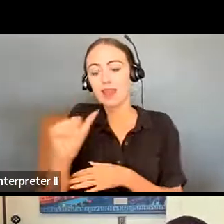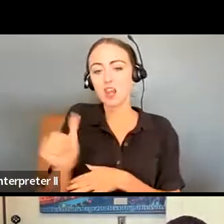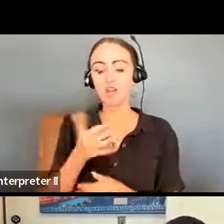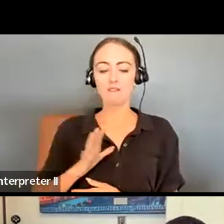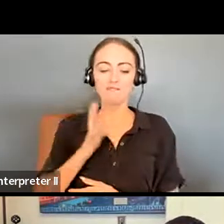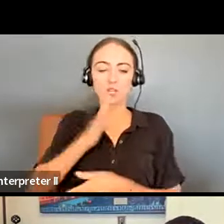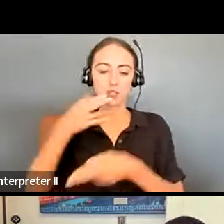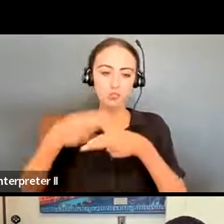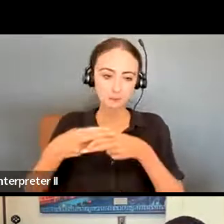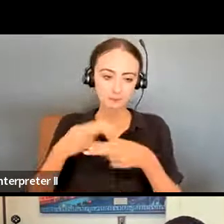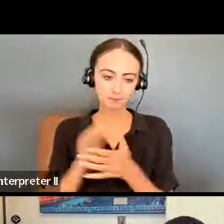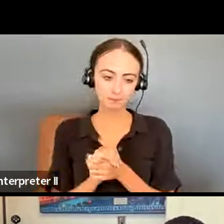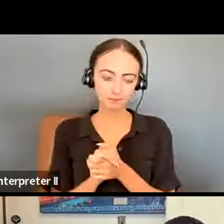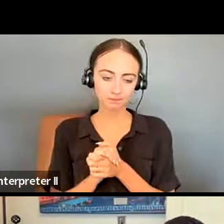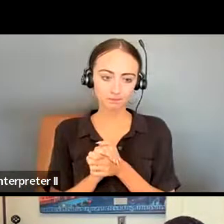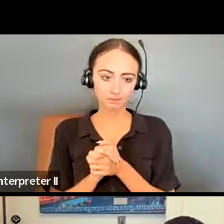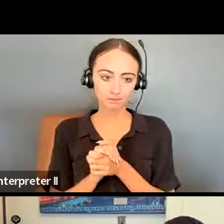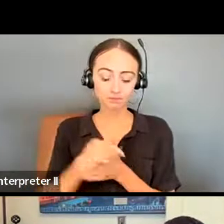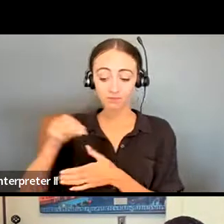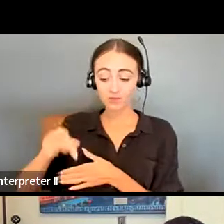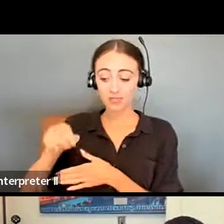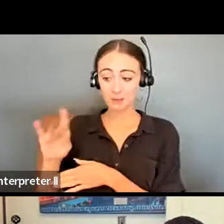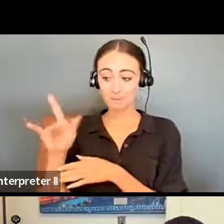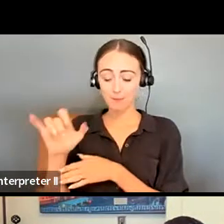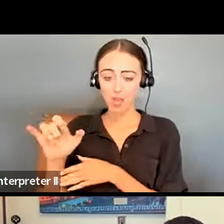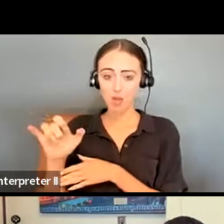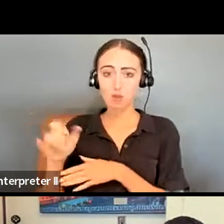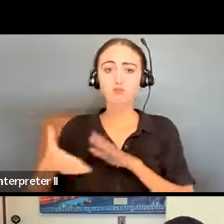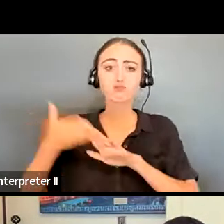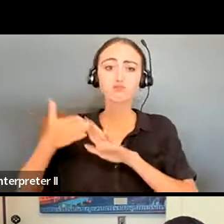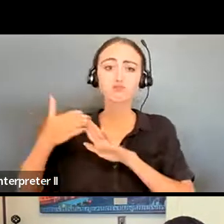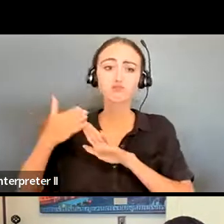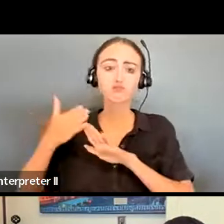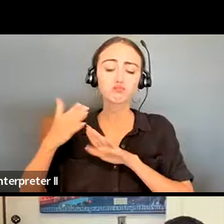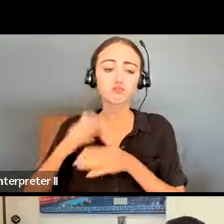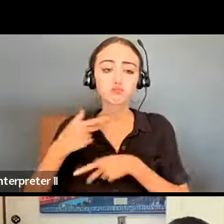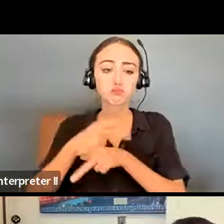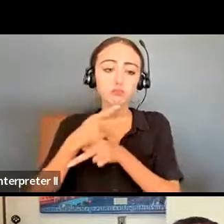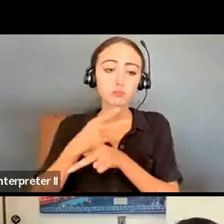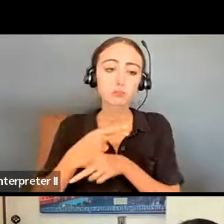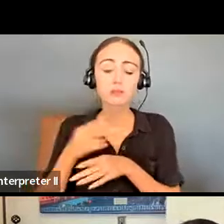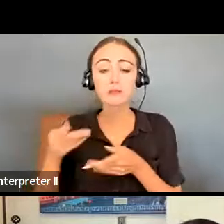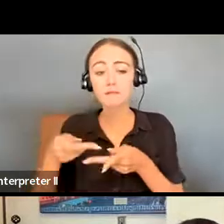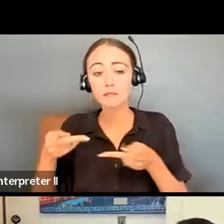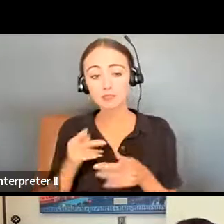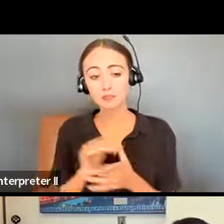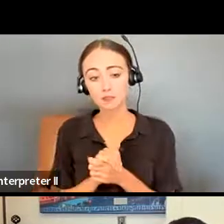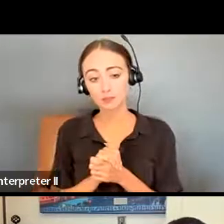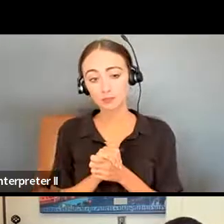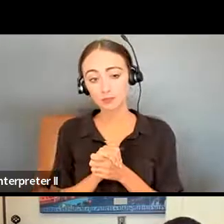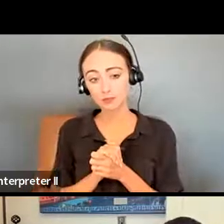name. The Holsperline Bakery operated as a wholesale production facility at